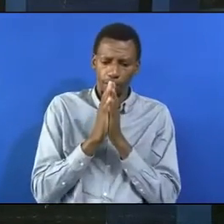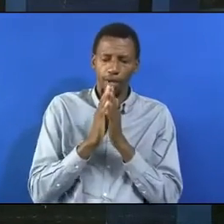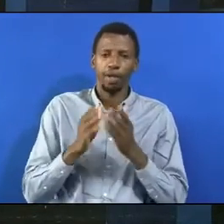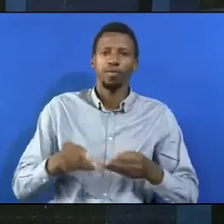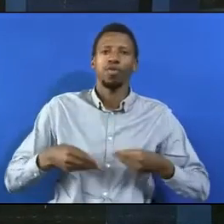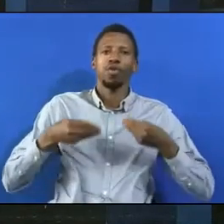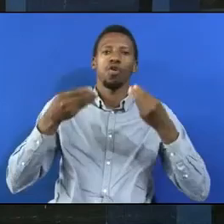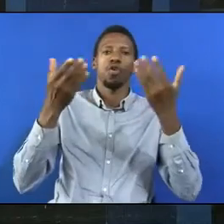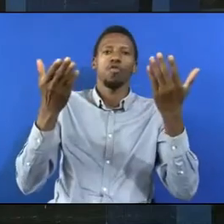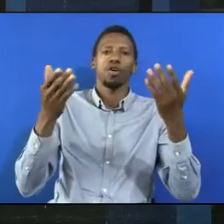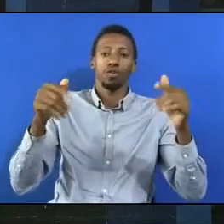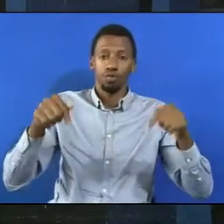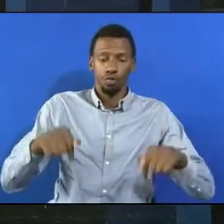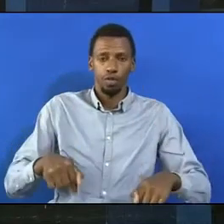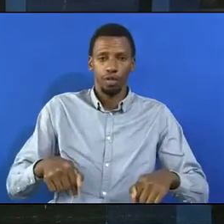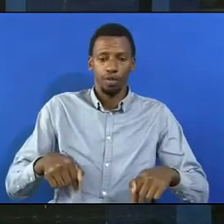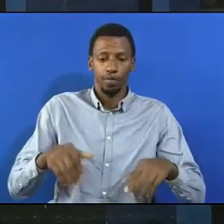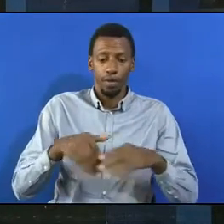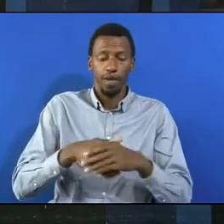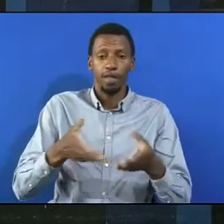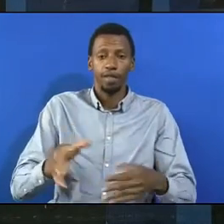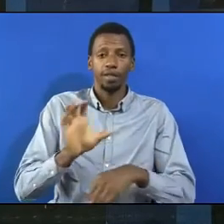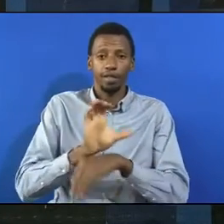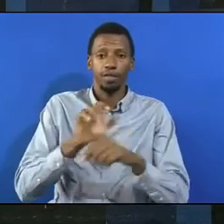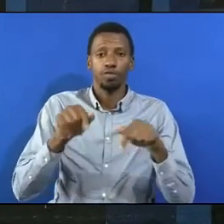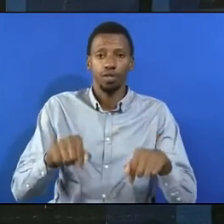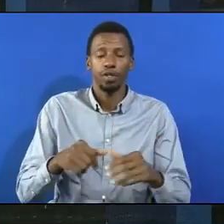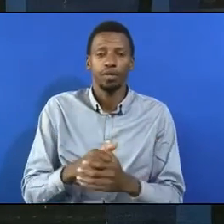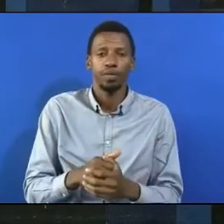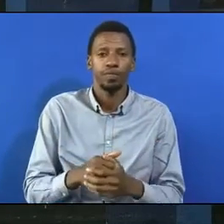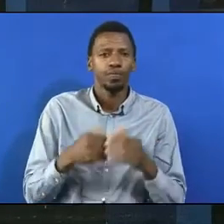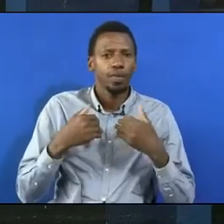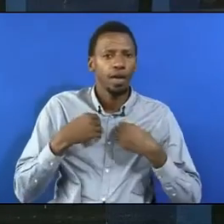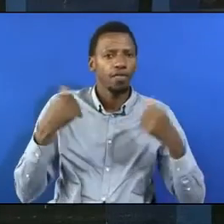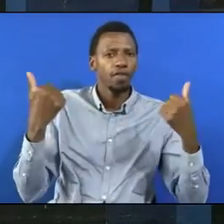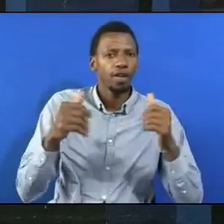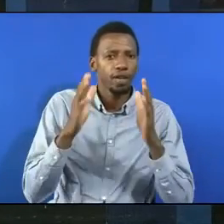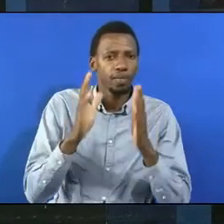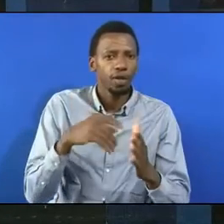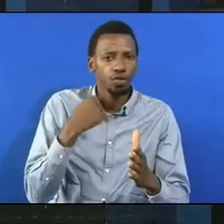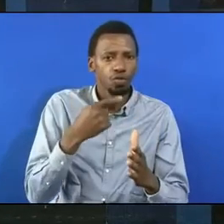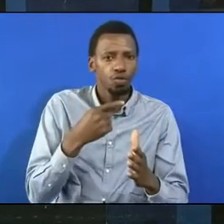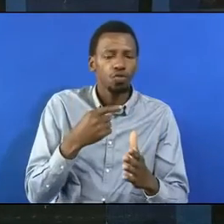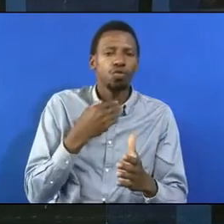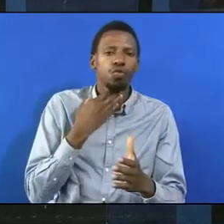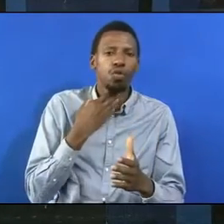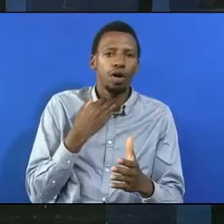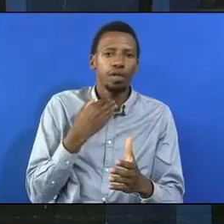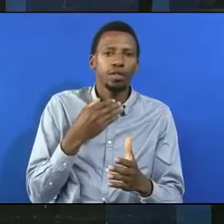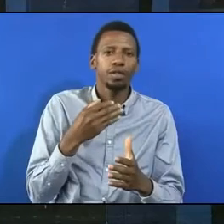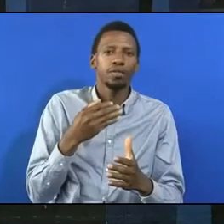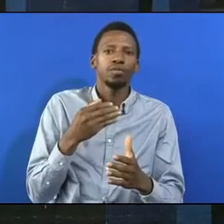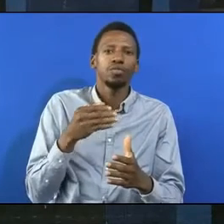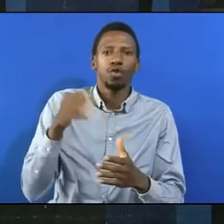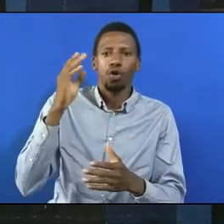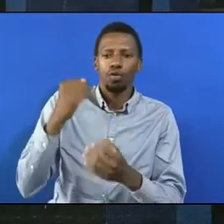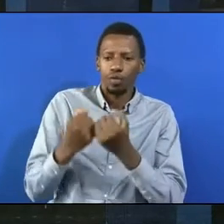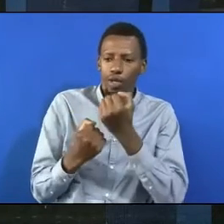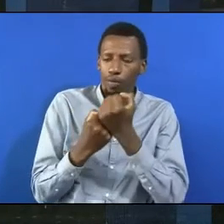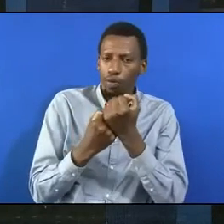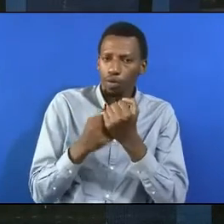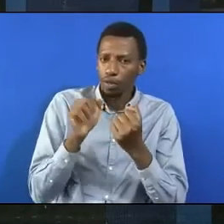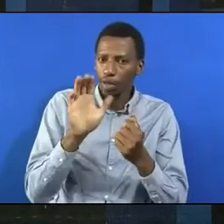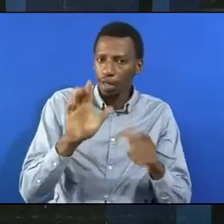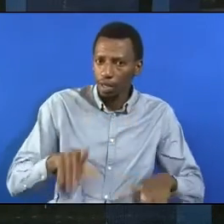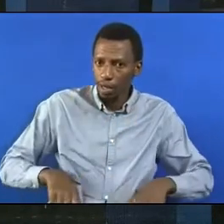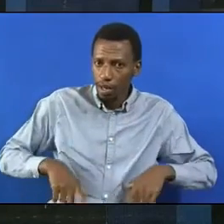Prayer will be offered in this house today. Hallelujah. Is there anyone who wants enabling to live